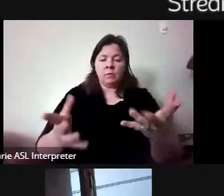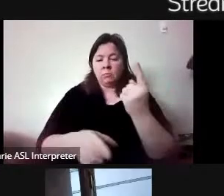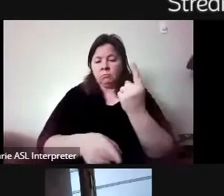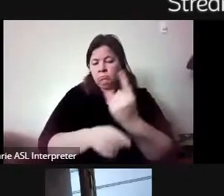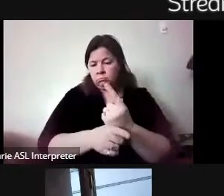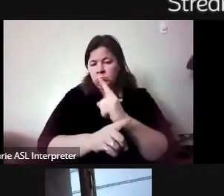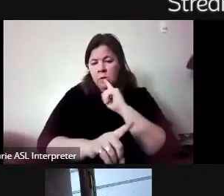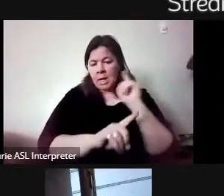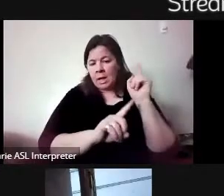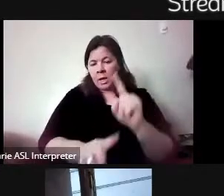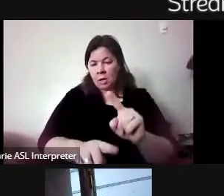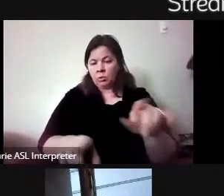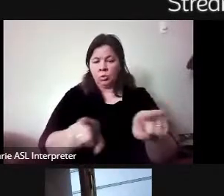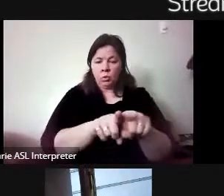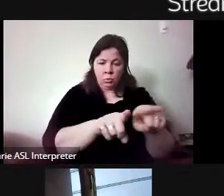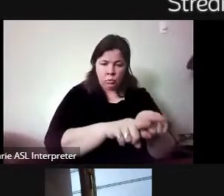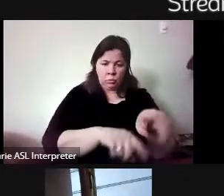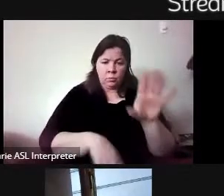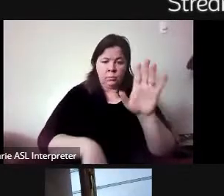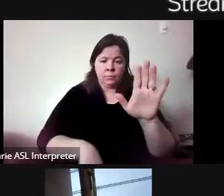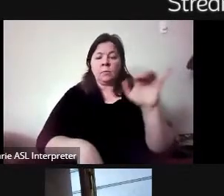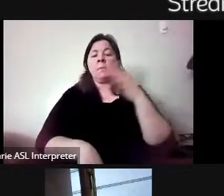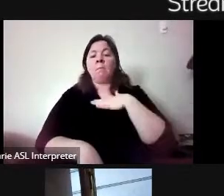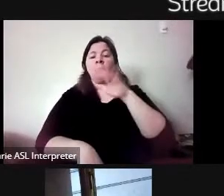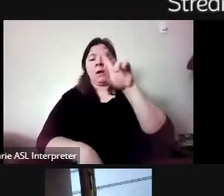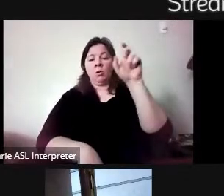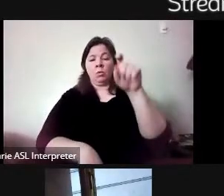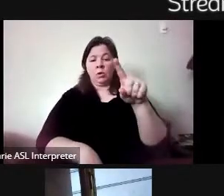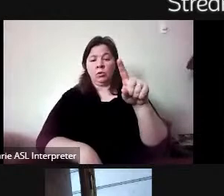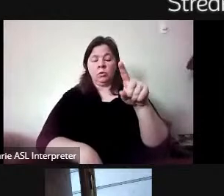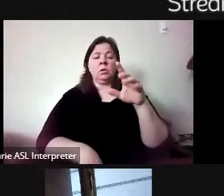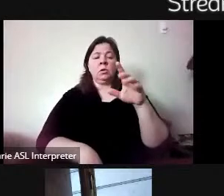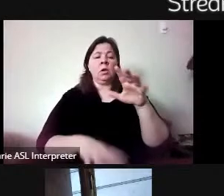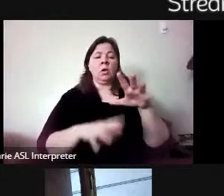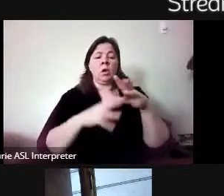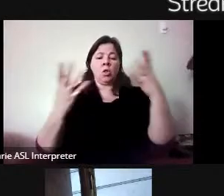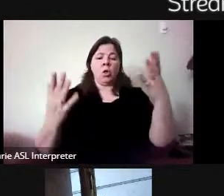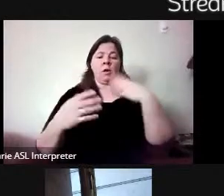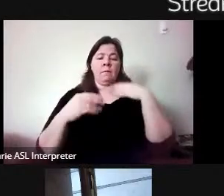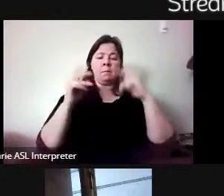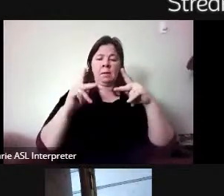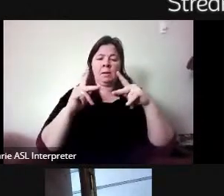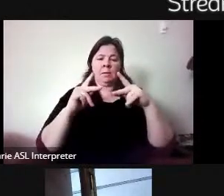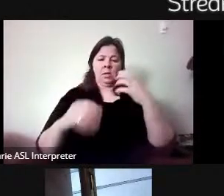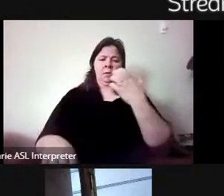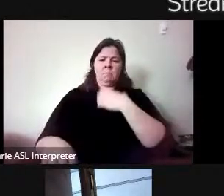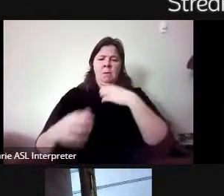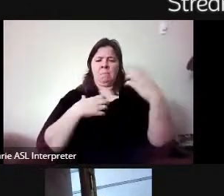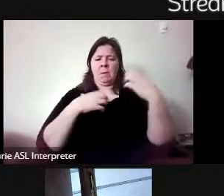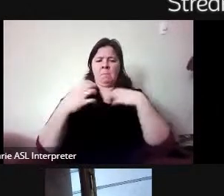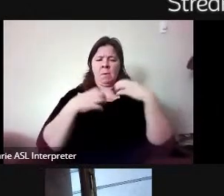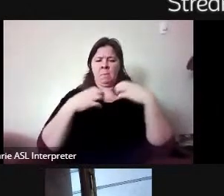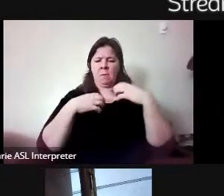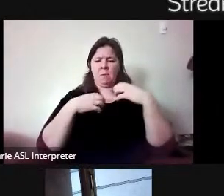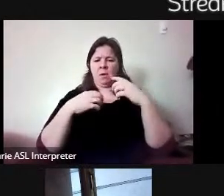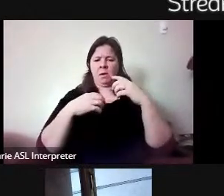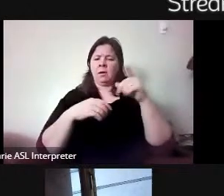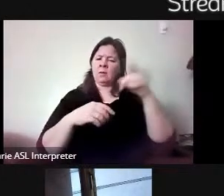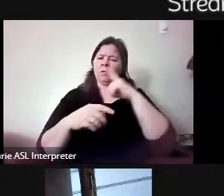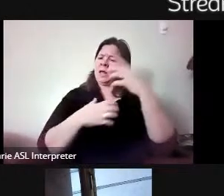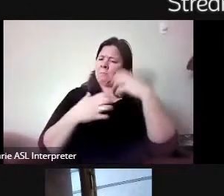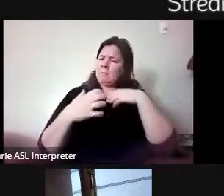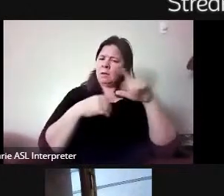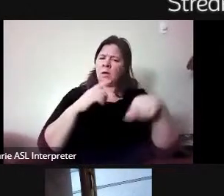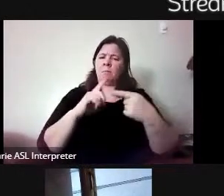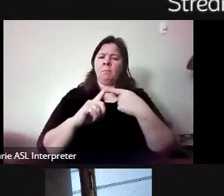as well. Now, my question is this. A lot of my downlines are complaining. They are